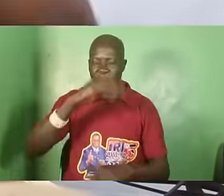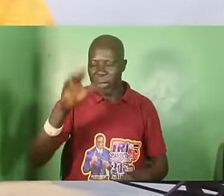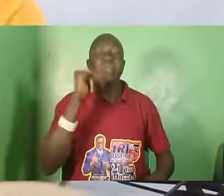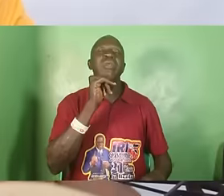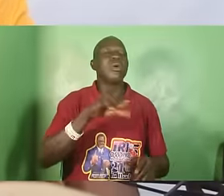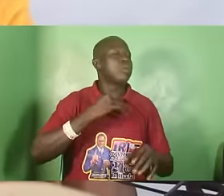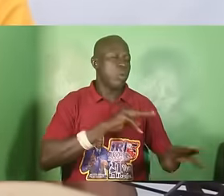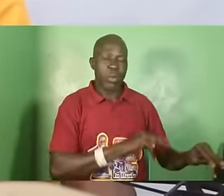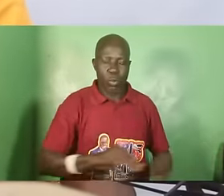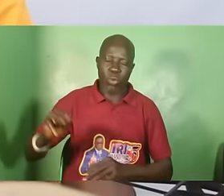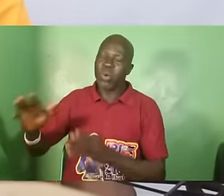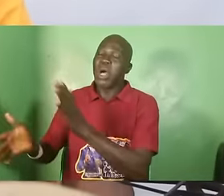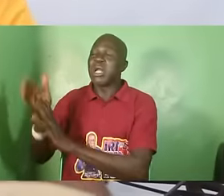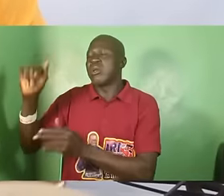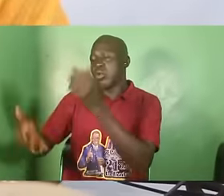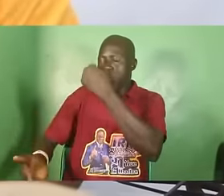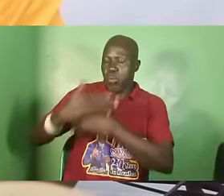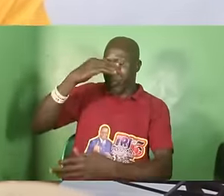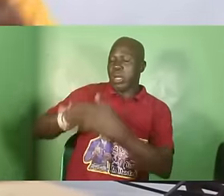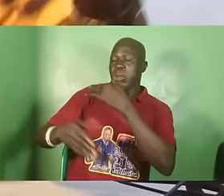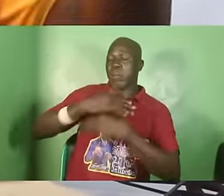children, Modi